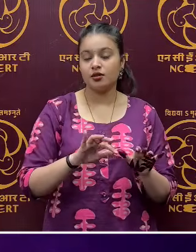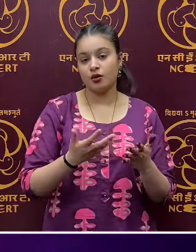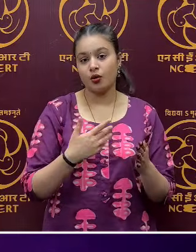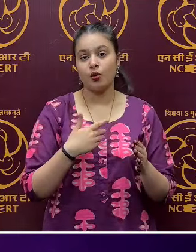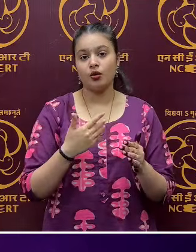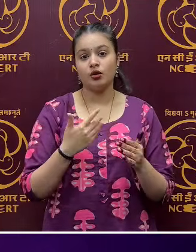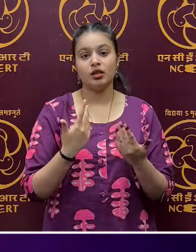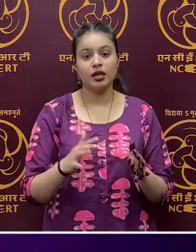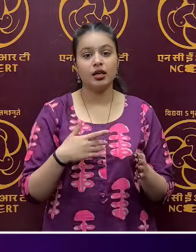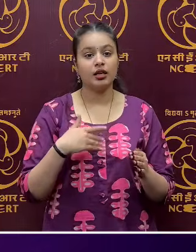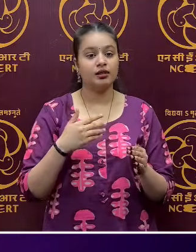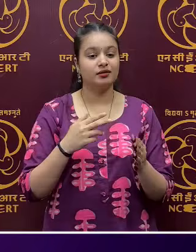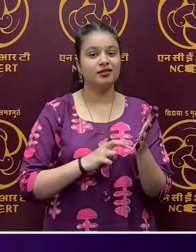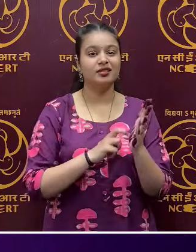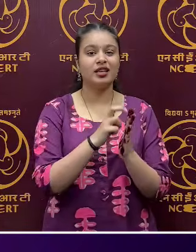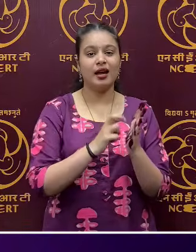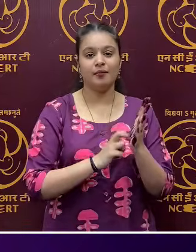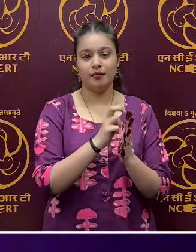the action of climbing.